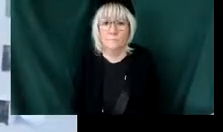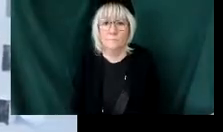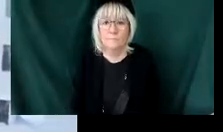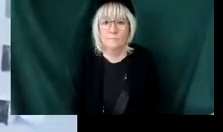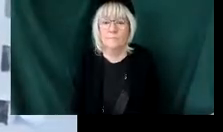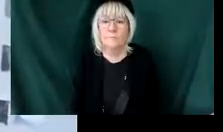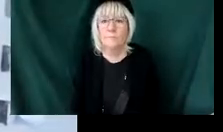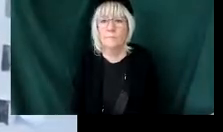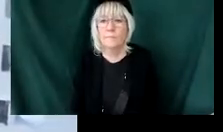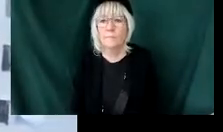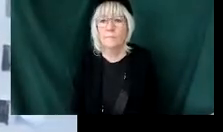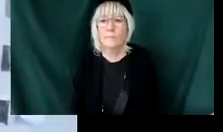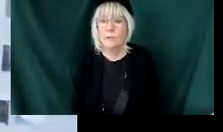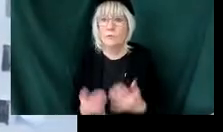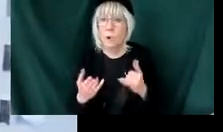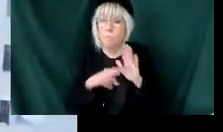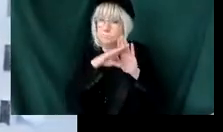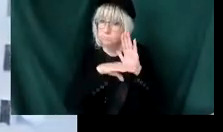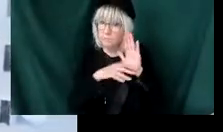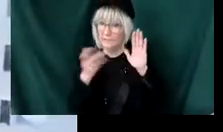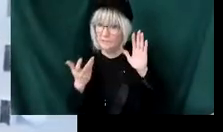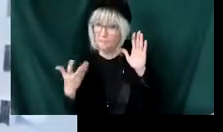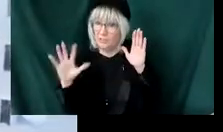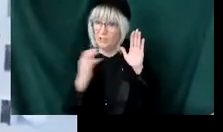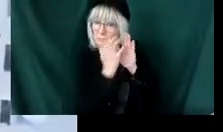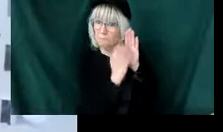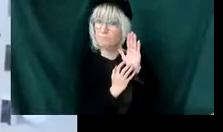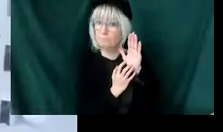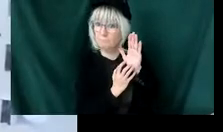So after we finish this page,